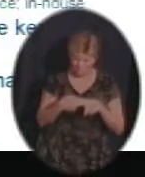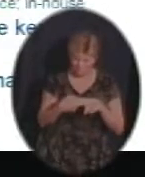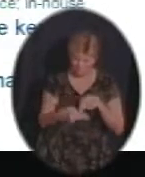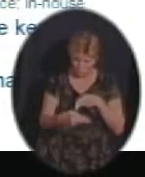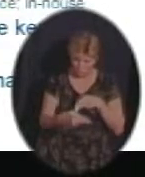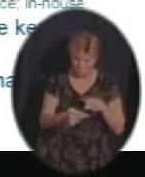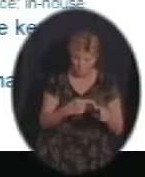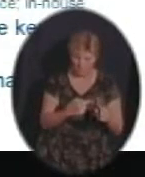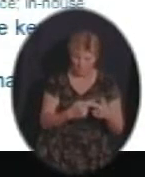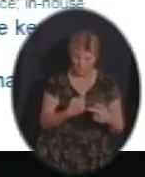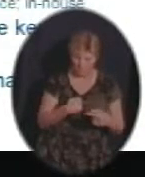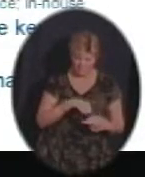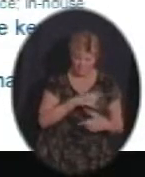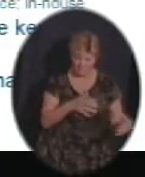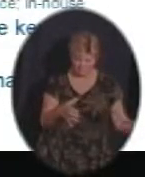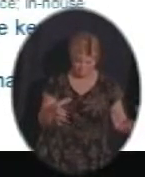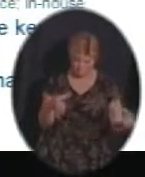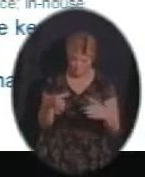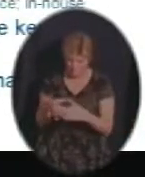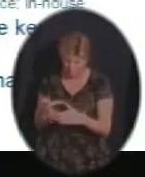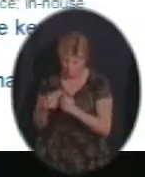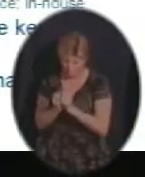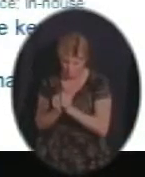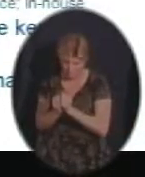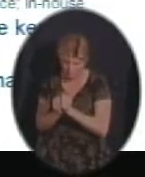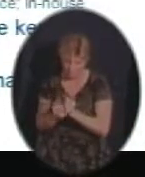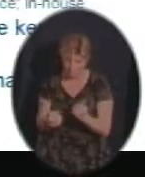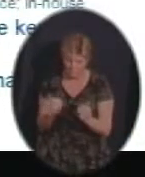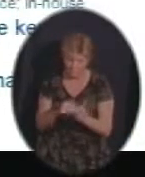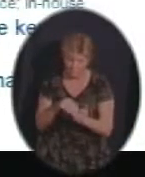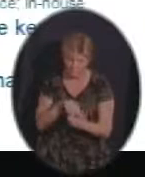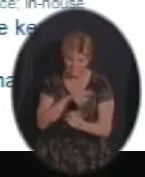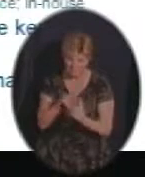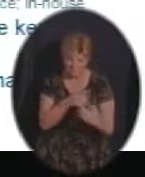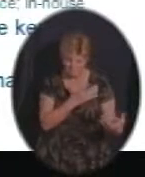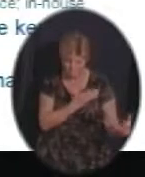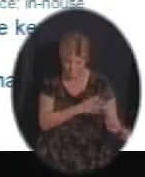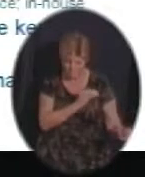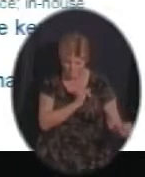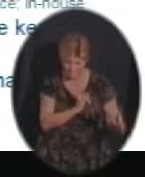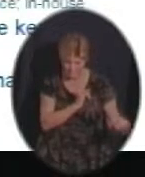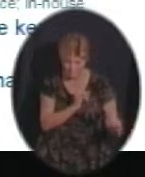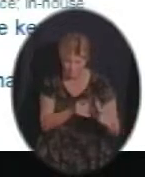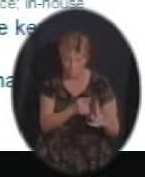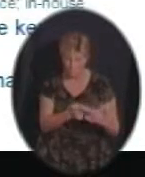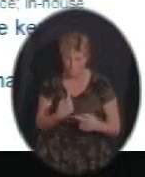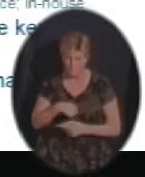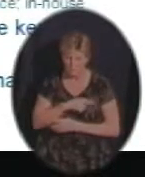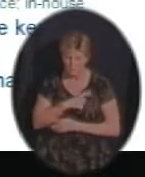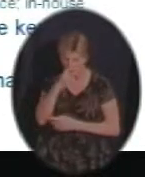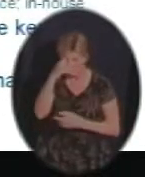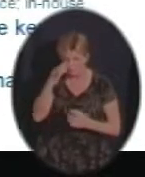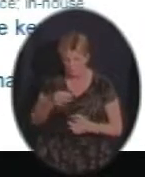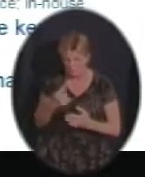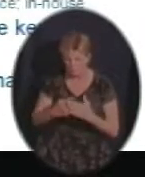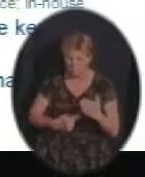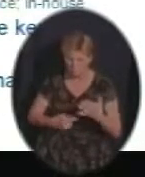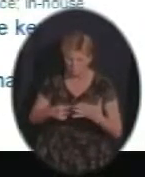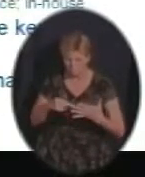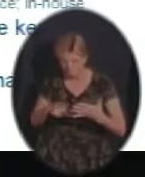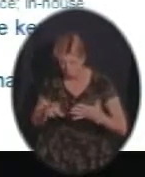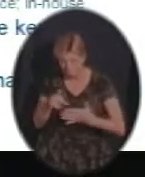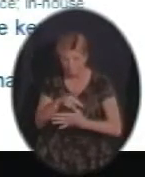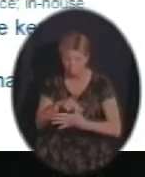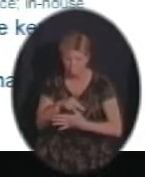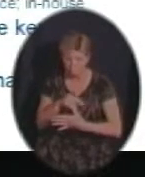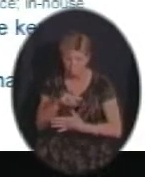out, what did we hear? What do you think is going to be the best fit for this school district? We established some criteria. Again, we're going